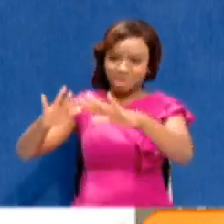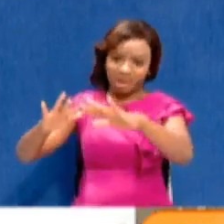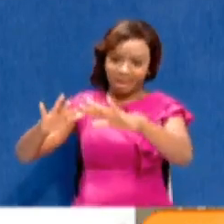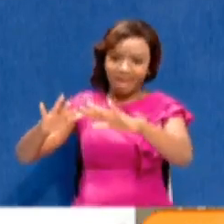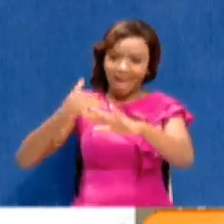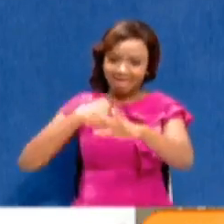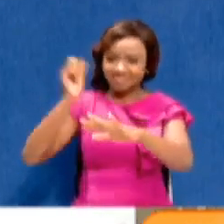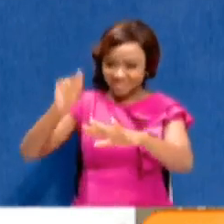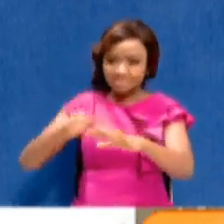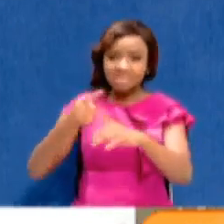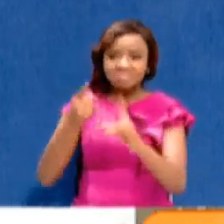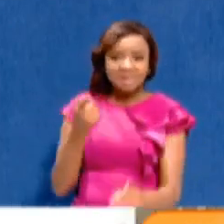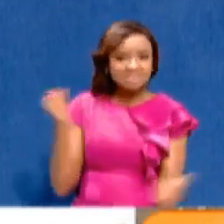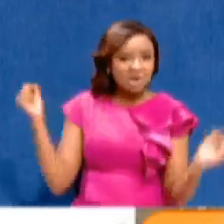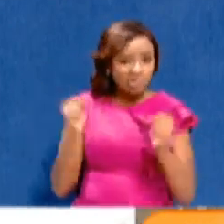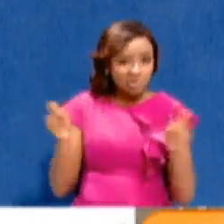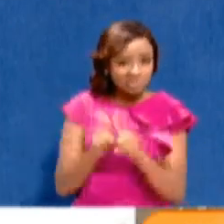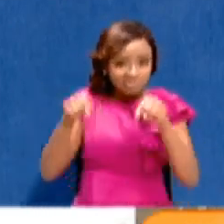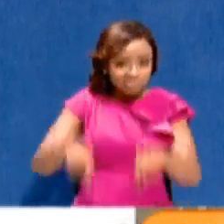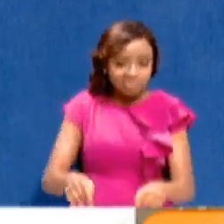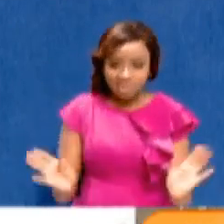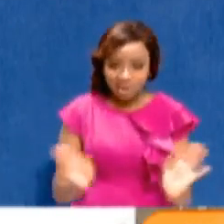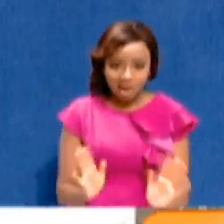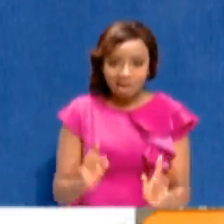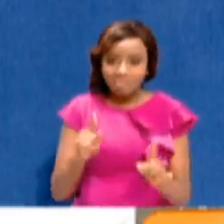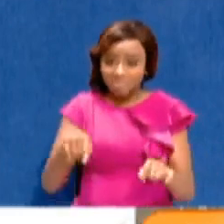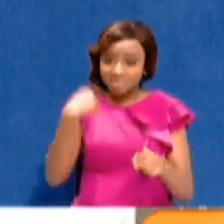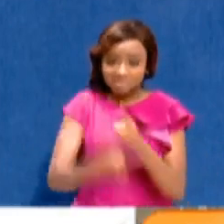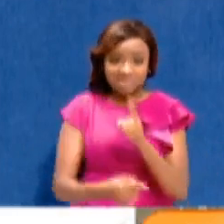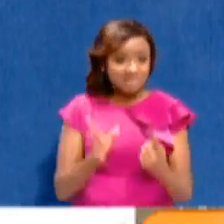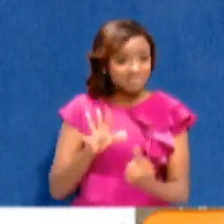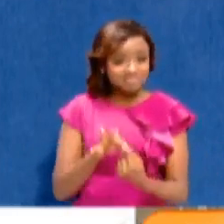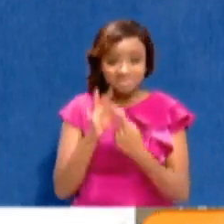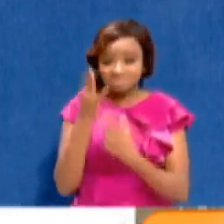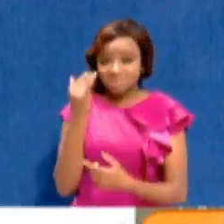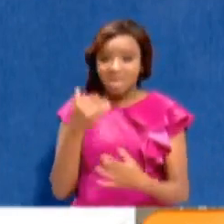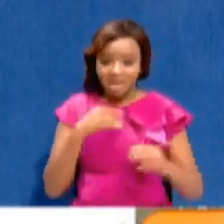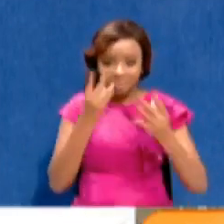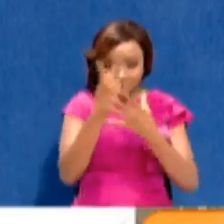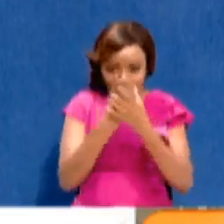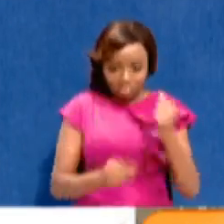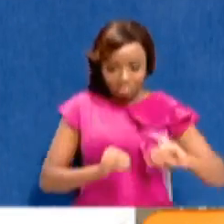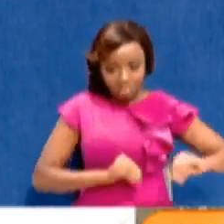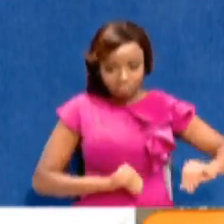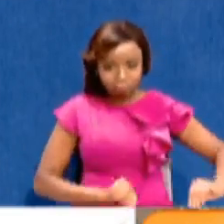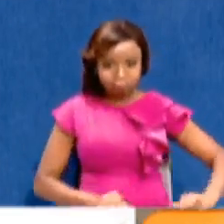although it wasn't as cold as it is this year. But this year has been special because we have both of those pressures